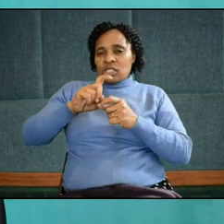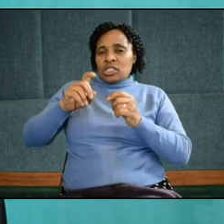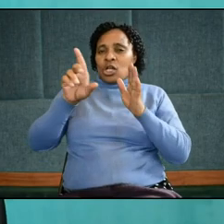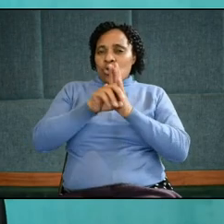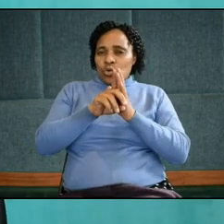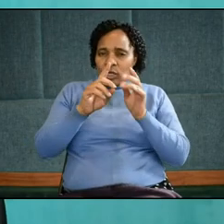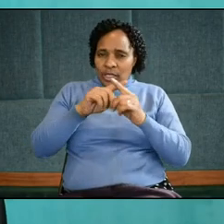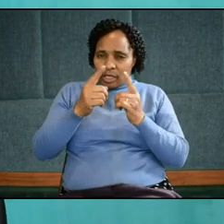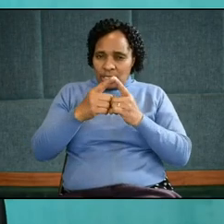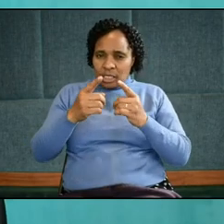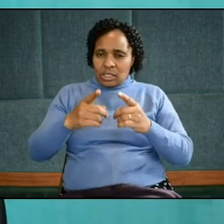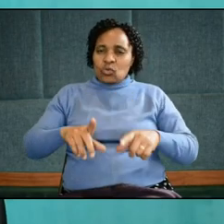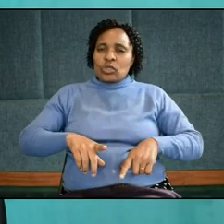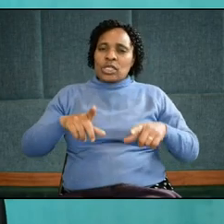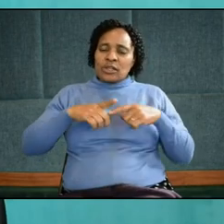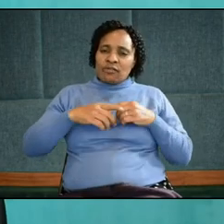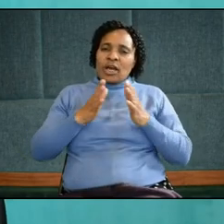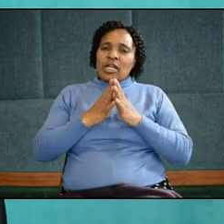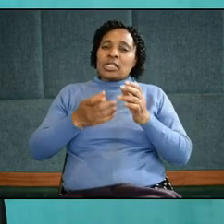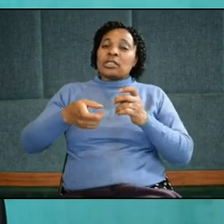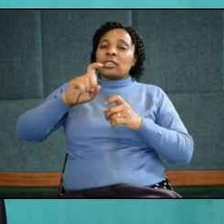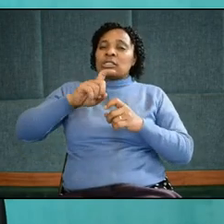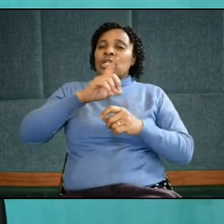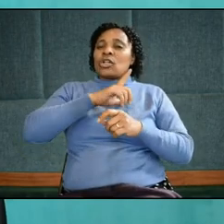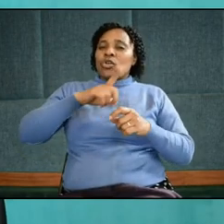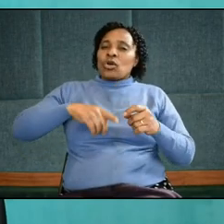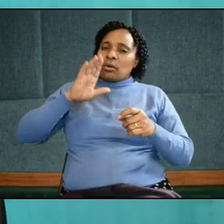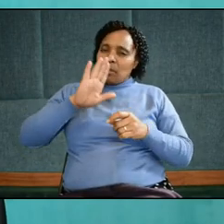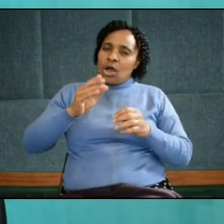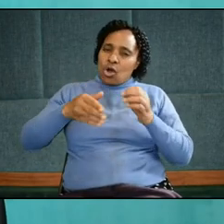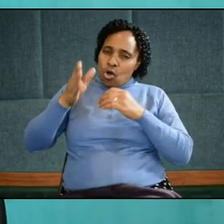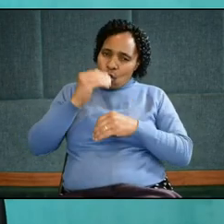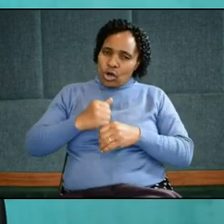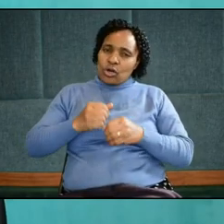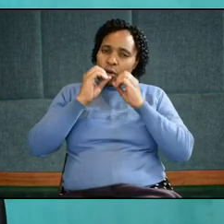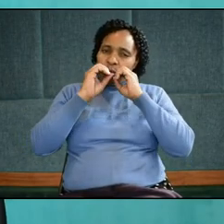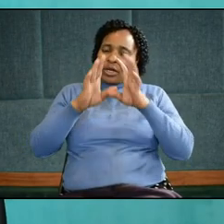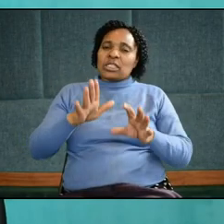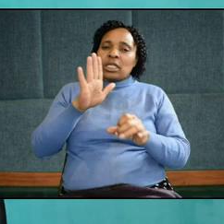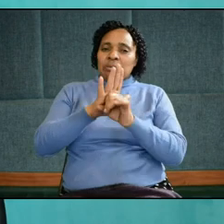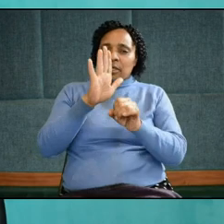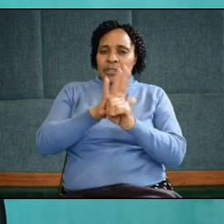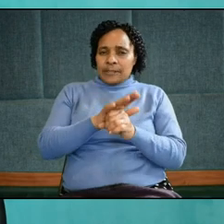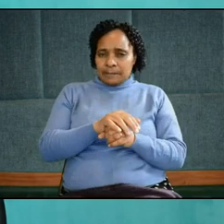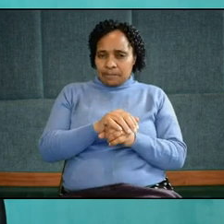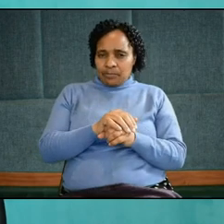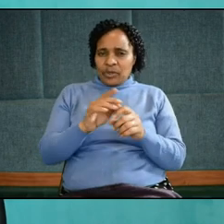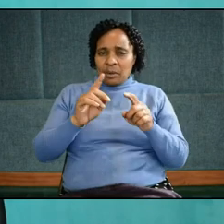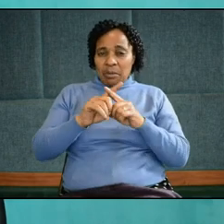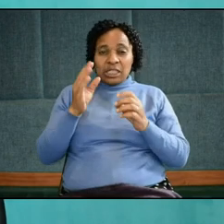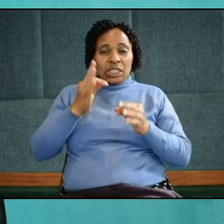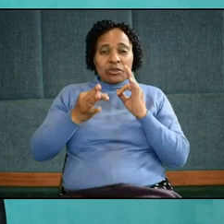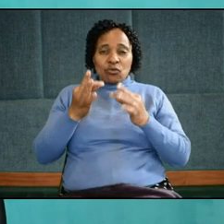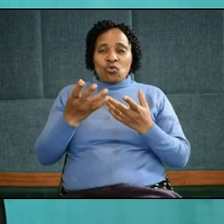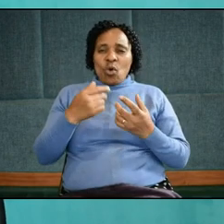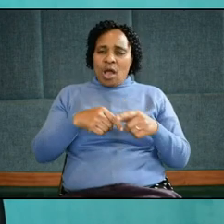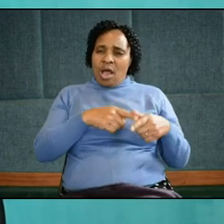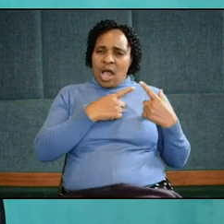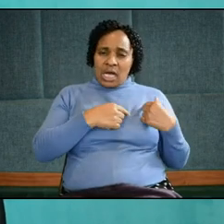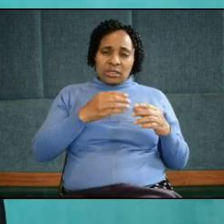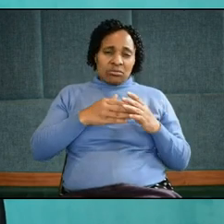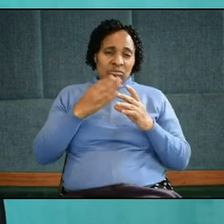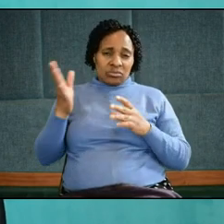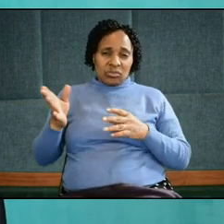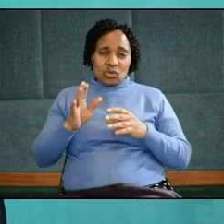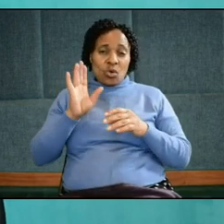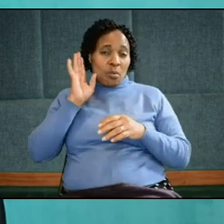you will live and increase, and the Lord your God will bless you in the land you are entering to possess. But if your heart turns away and you're